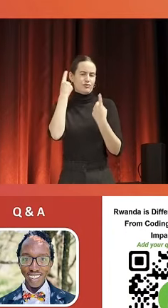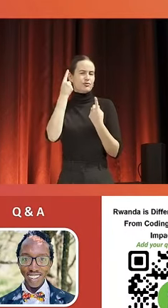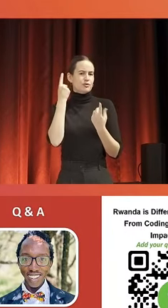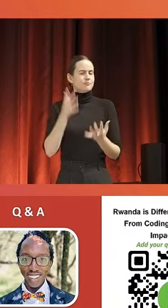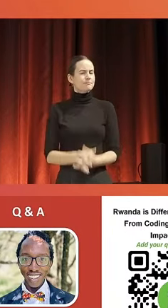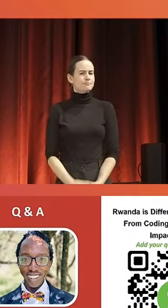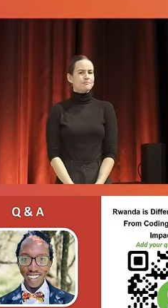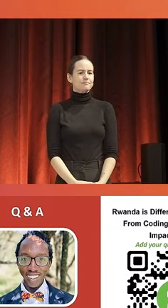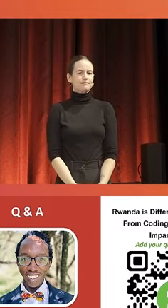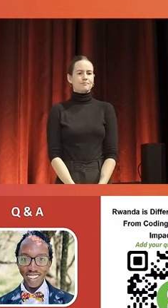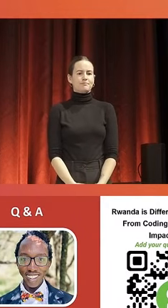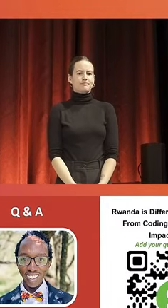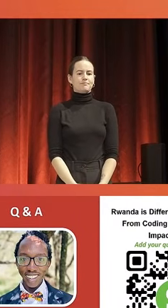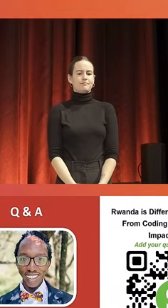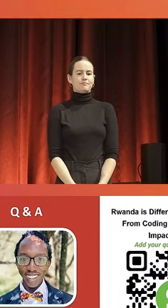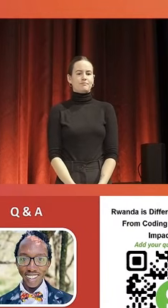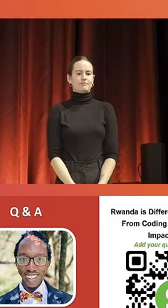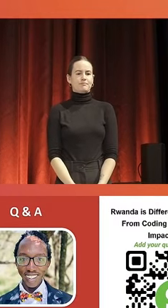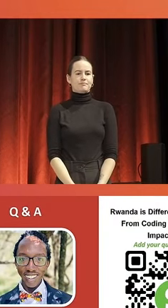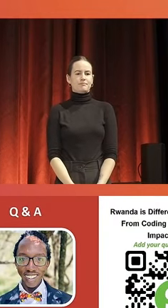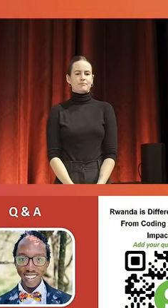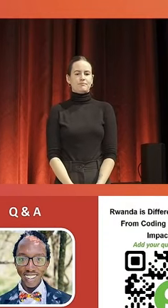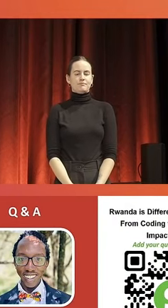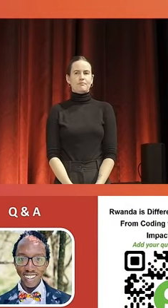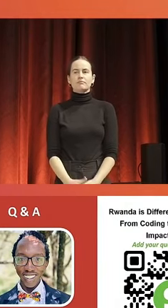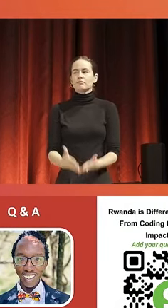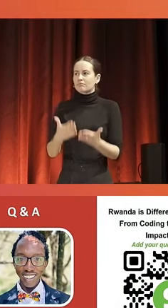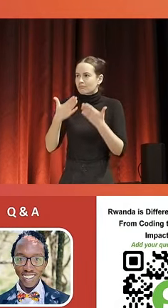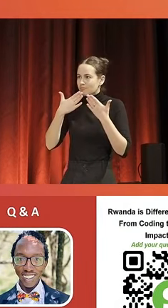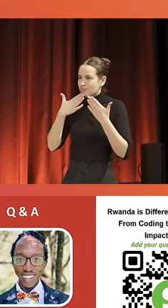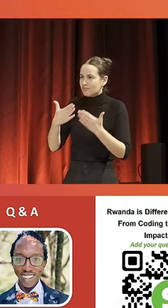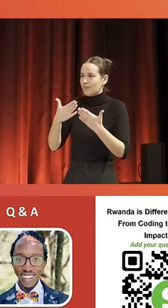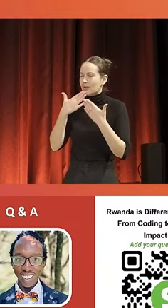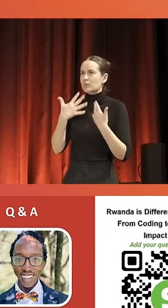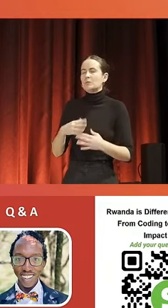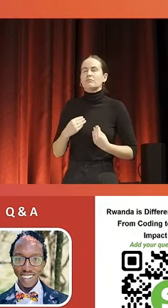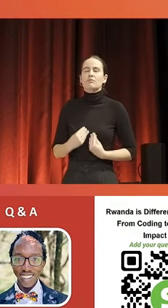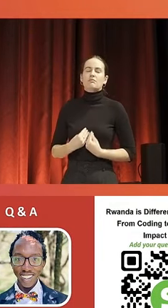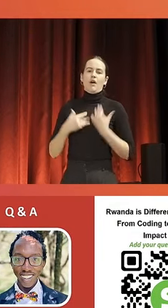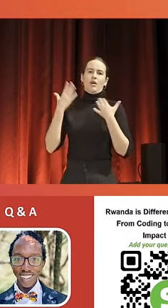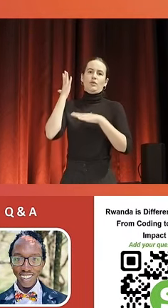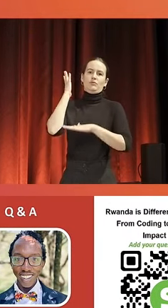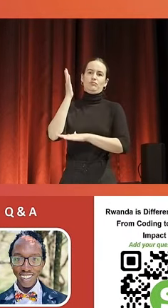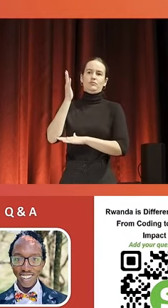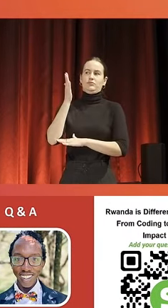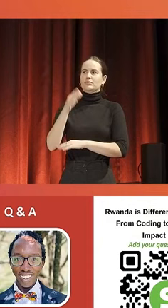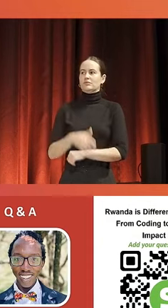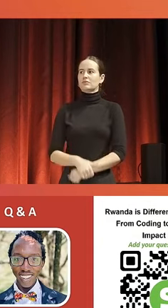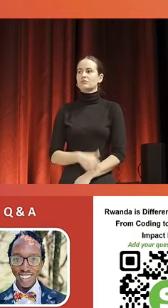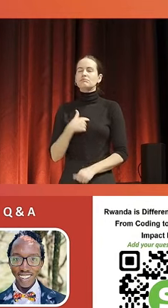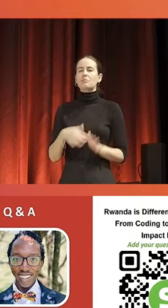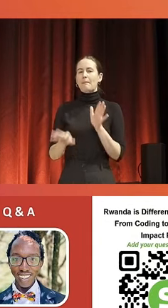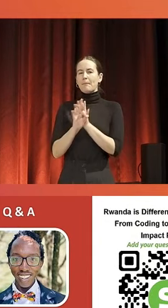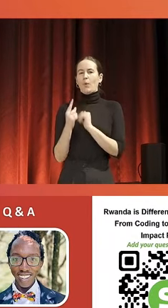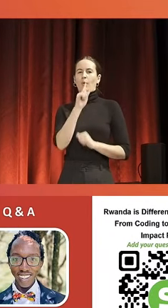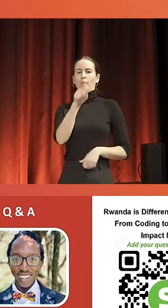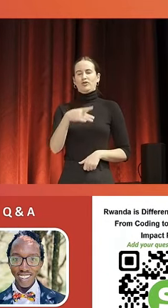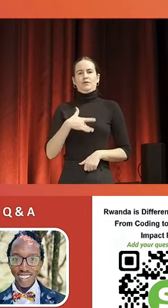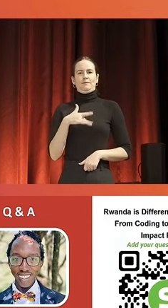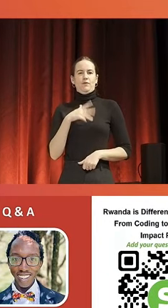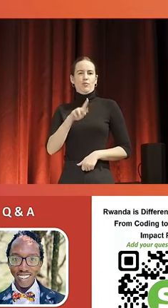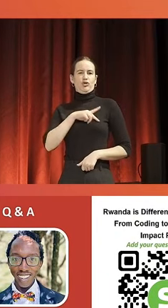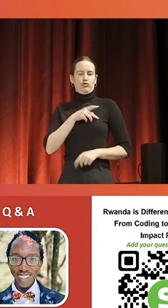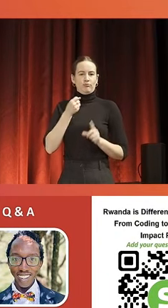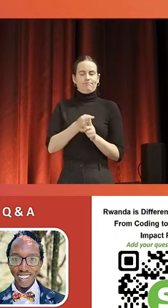Thank you again. Super inspiring talk, really. And I'm sure it's a question that was very highly voted that also resonated with me. And